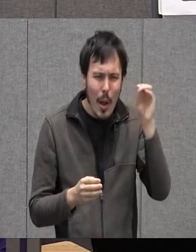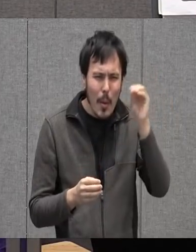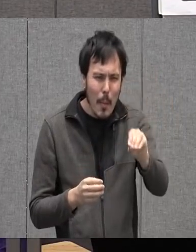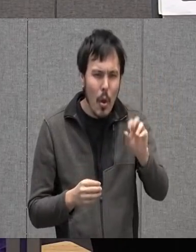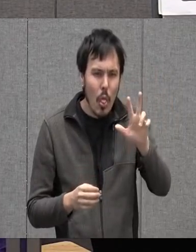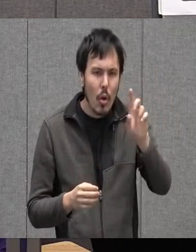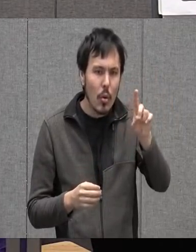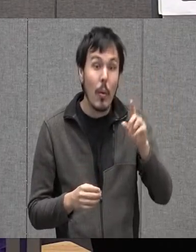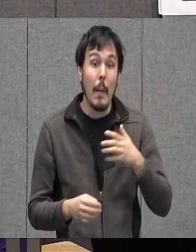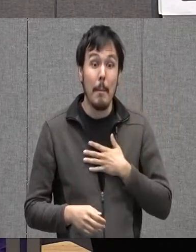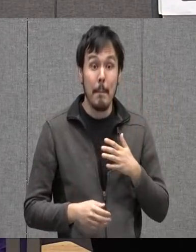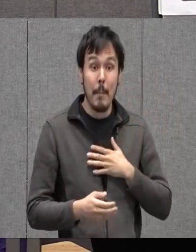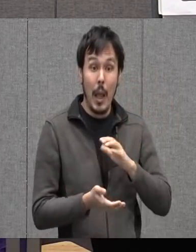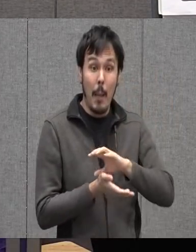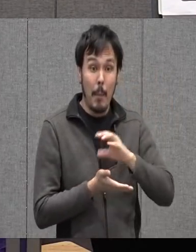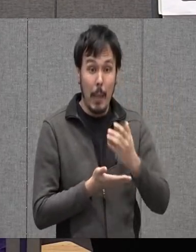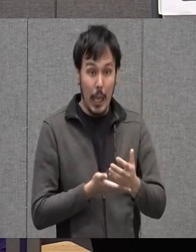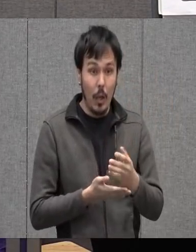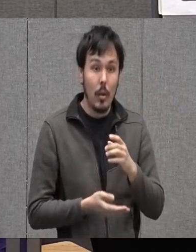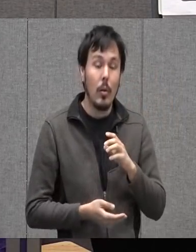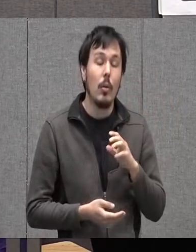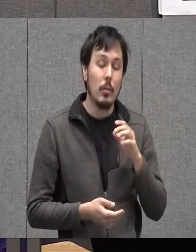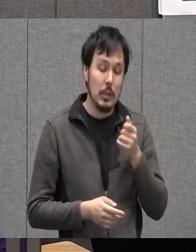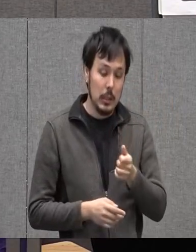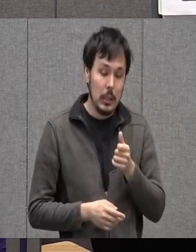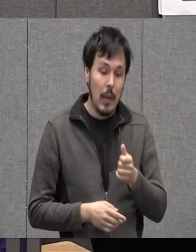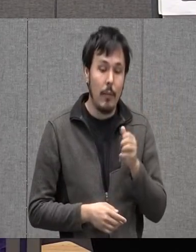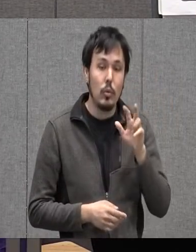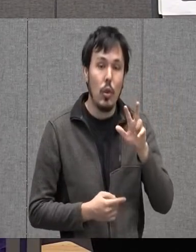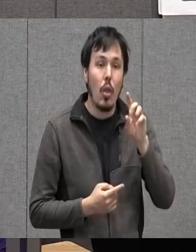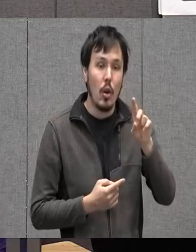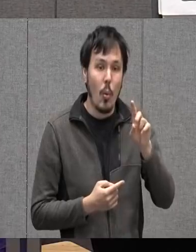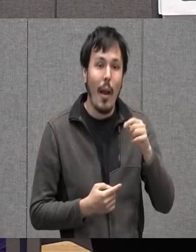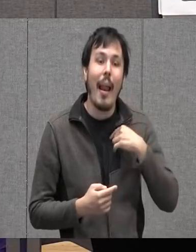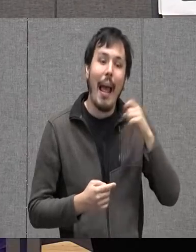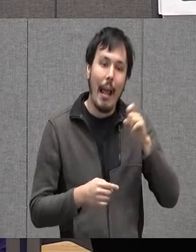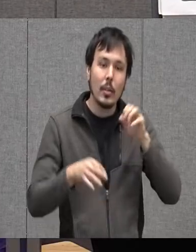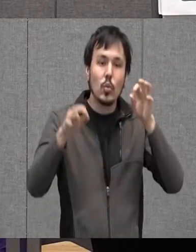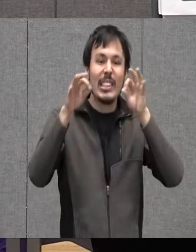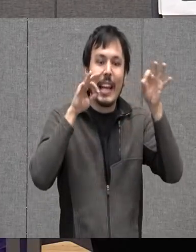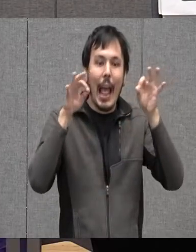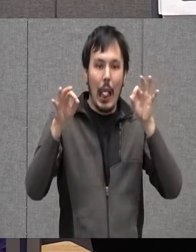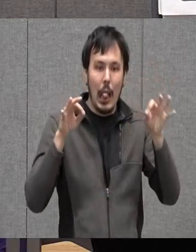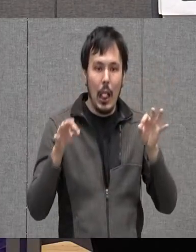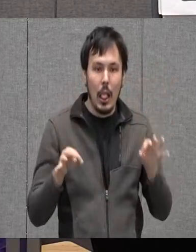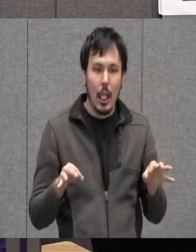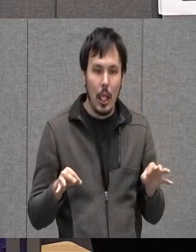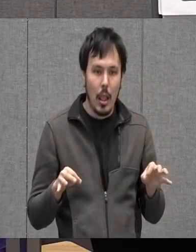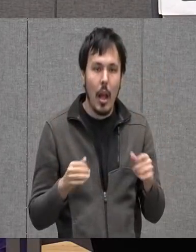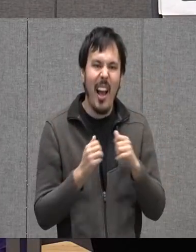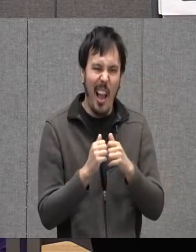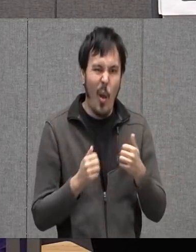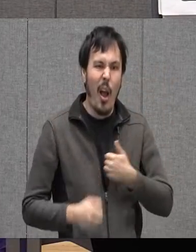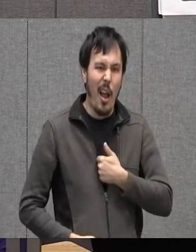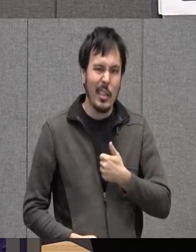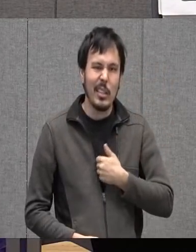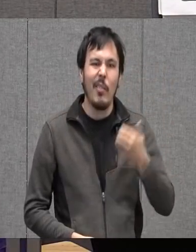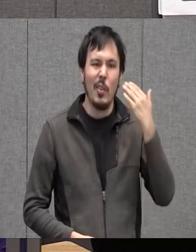my quantity was 31. And then I had to tell how I knew